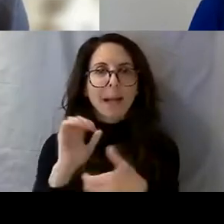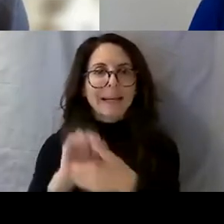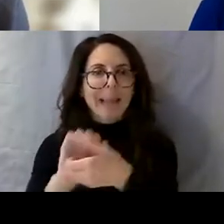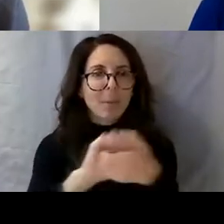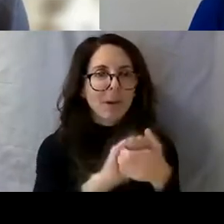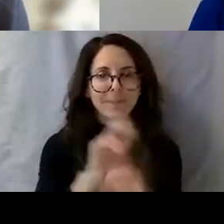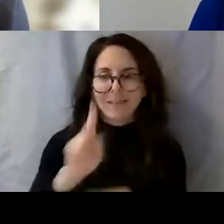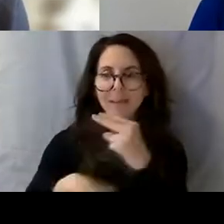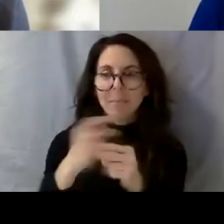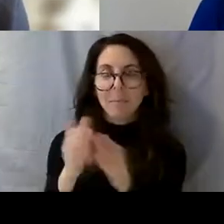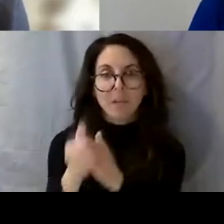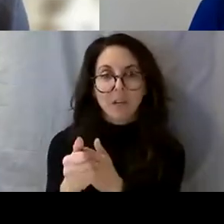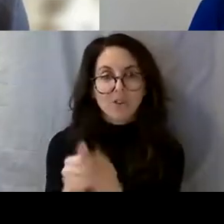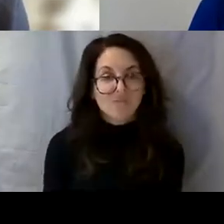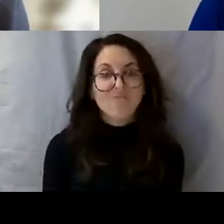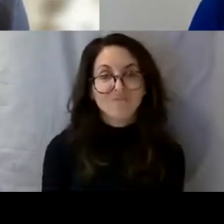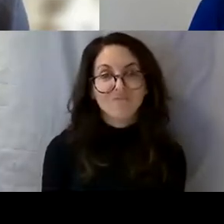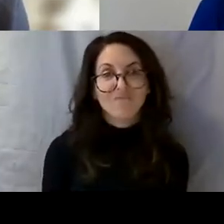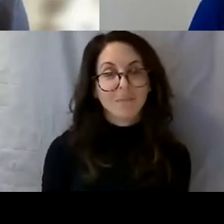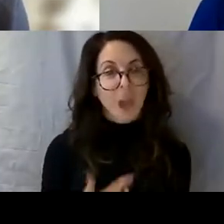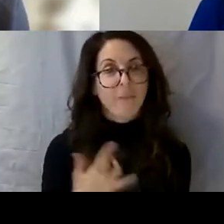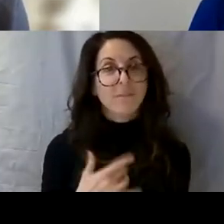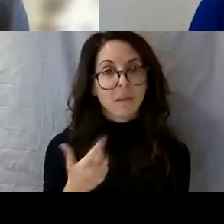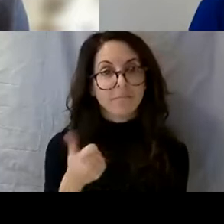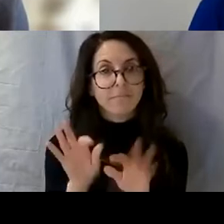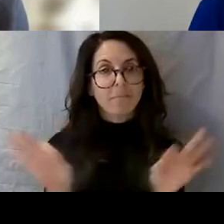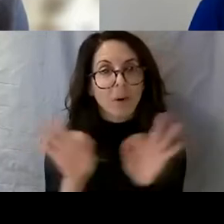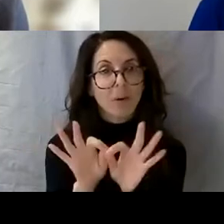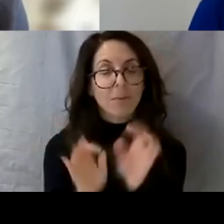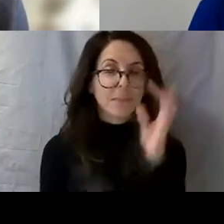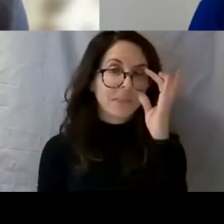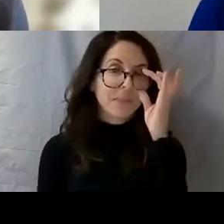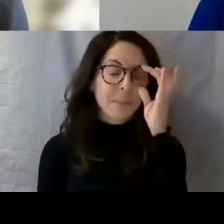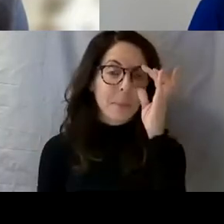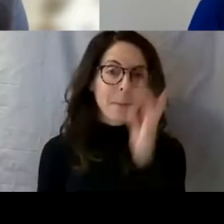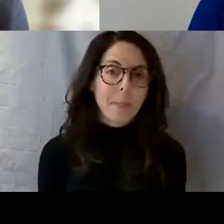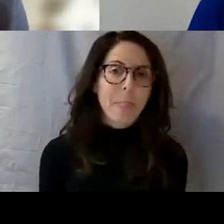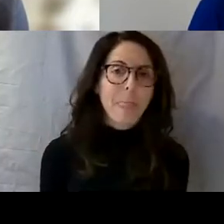form of leadership is really important. I think,